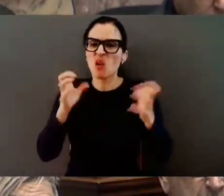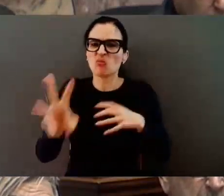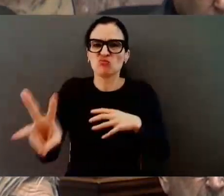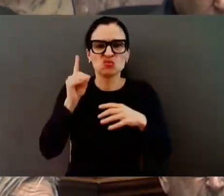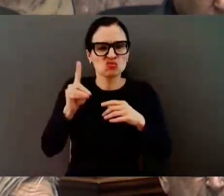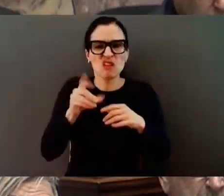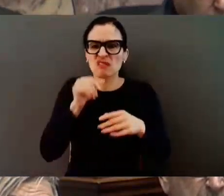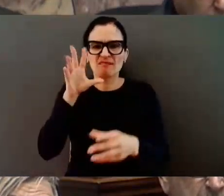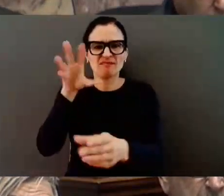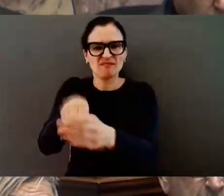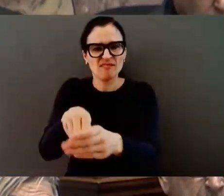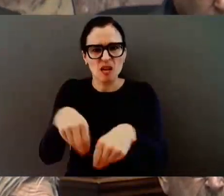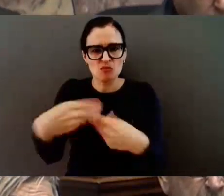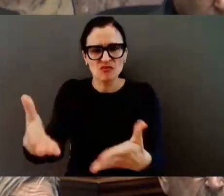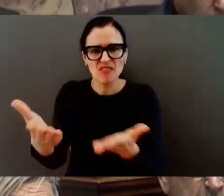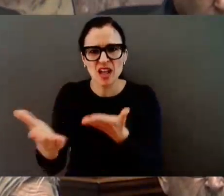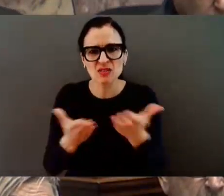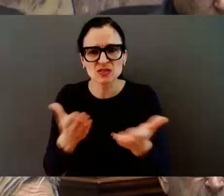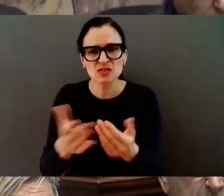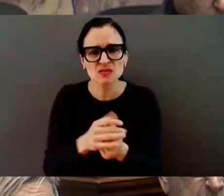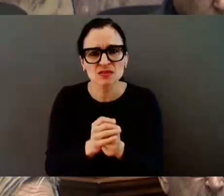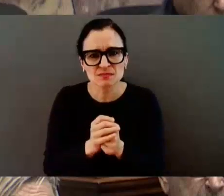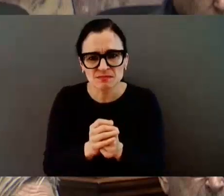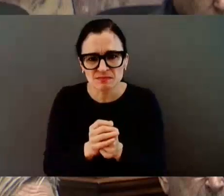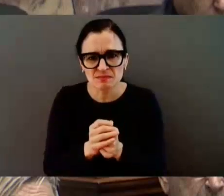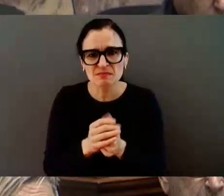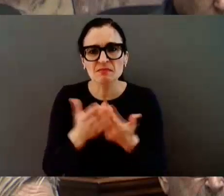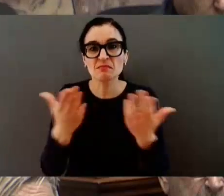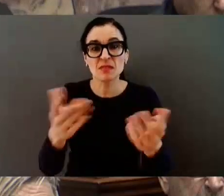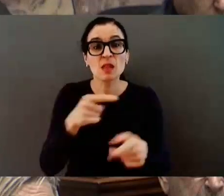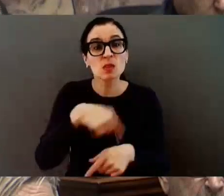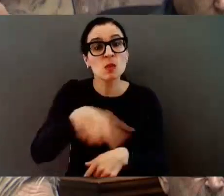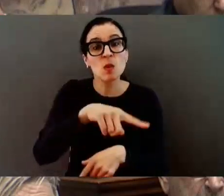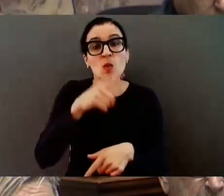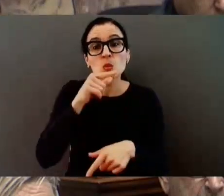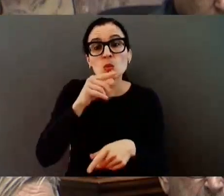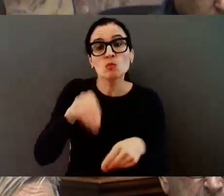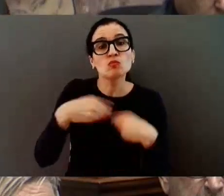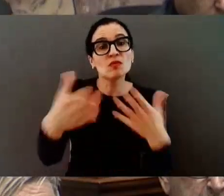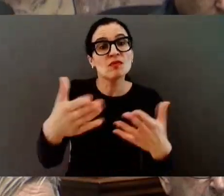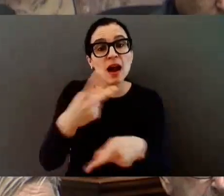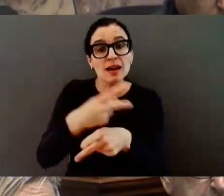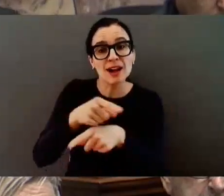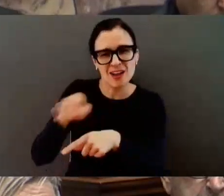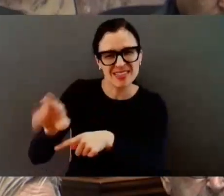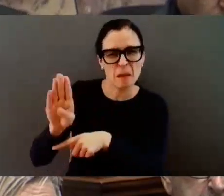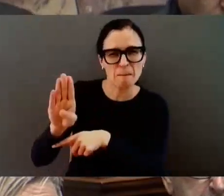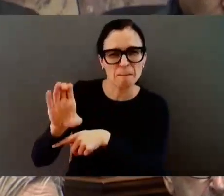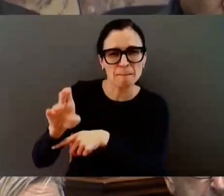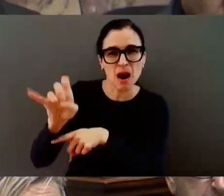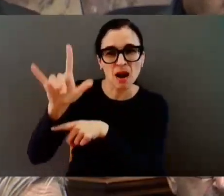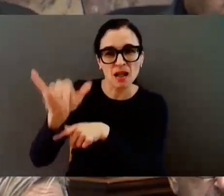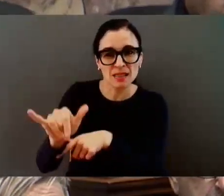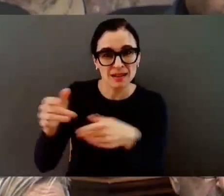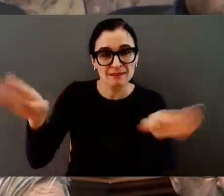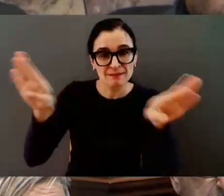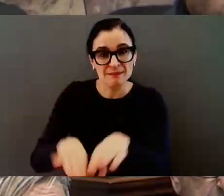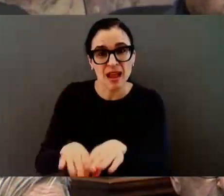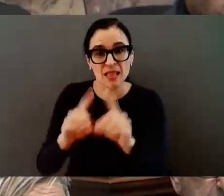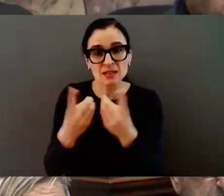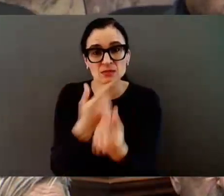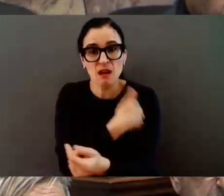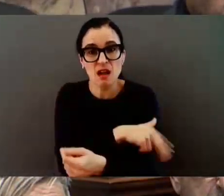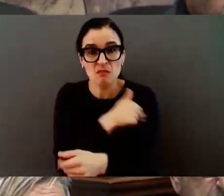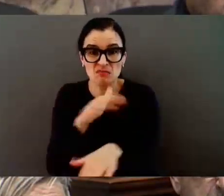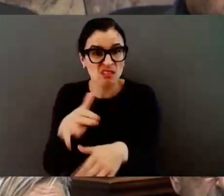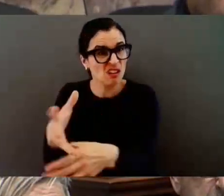his 2024 expenses reimbursed to date. We cannot lose any access to specialists in BC's north. Why does